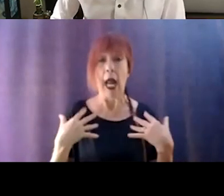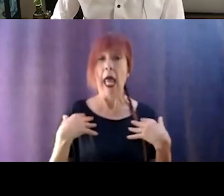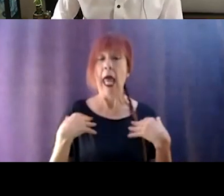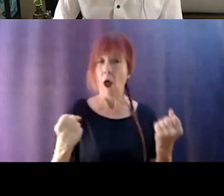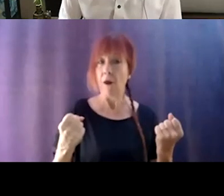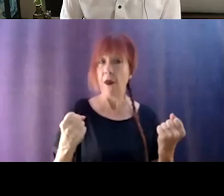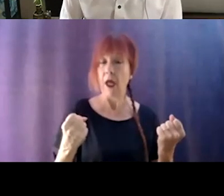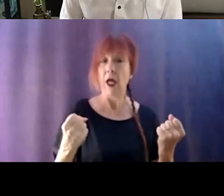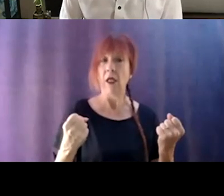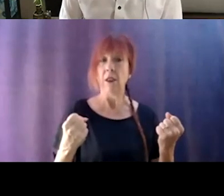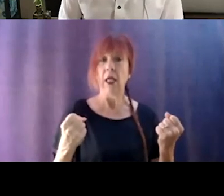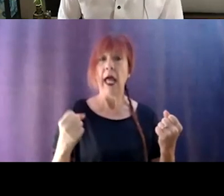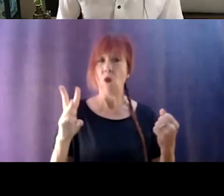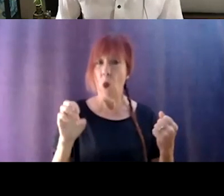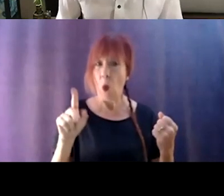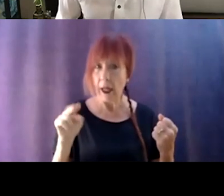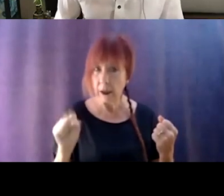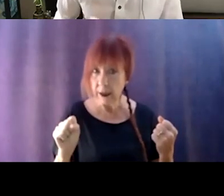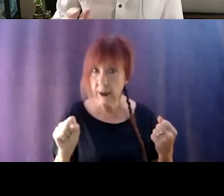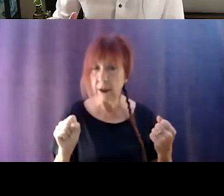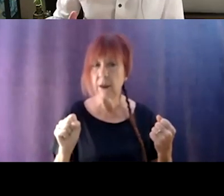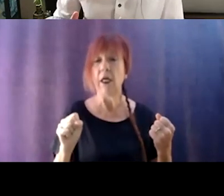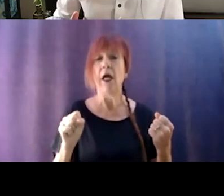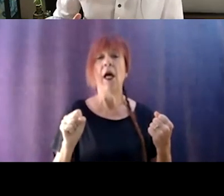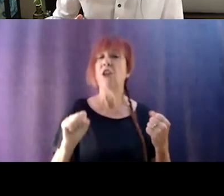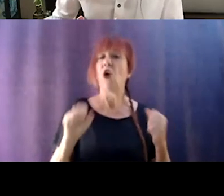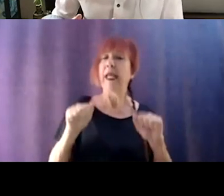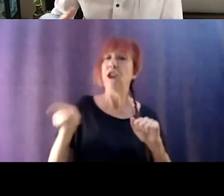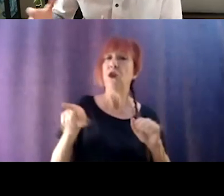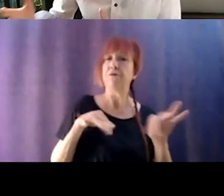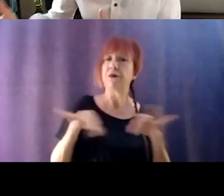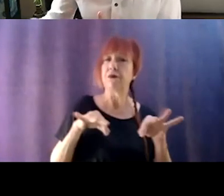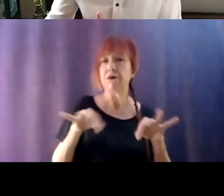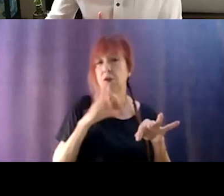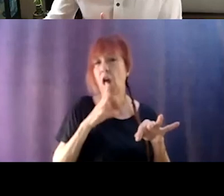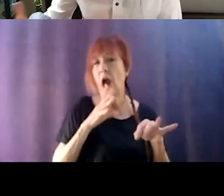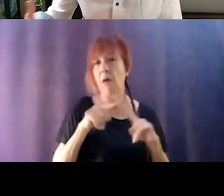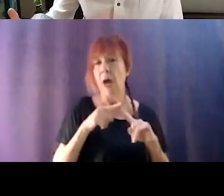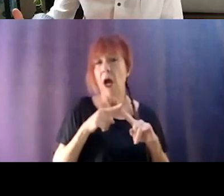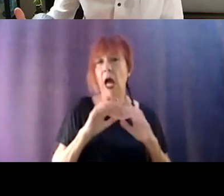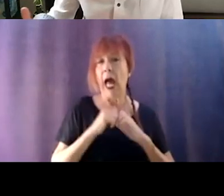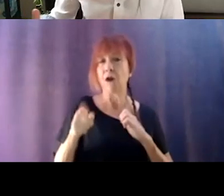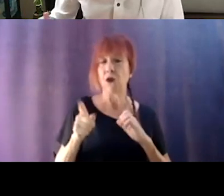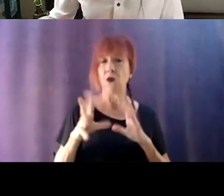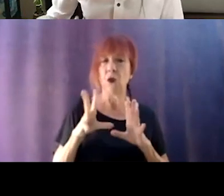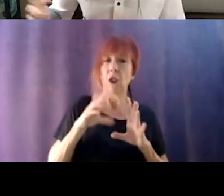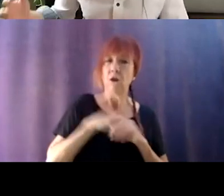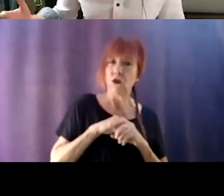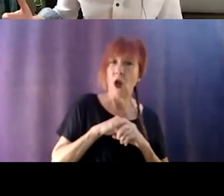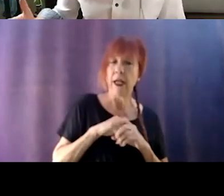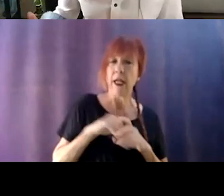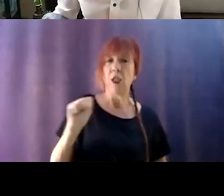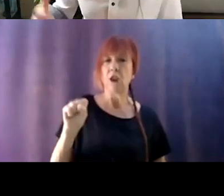if you could talk a little bit about either how you have gotten into social media as a